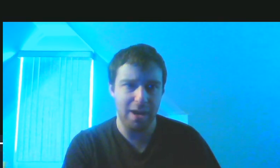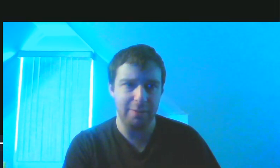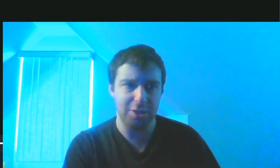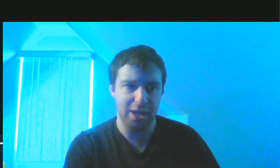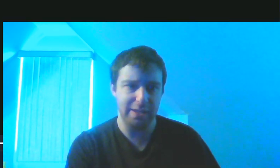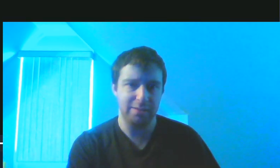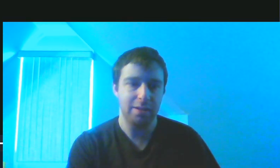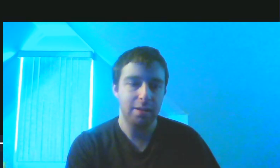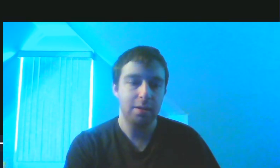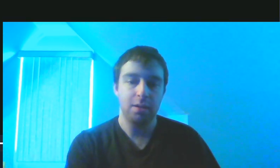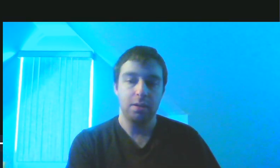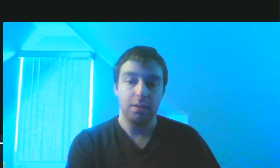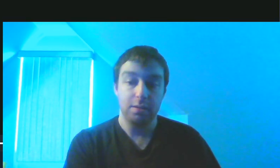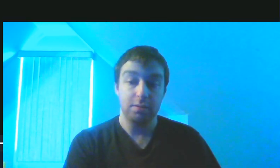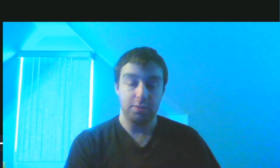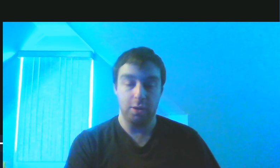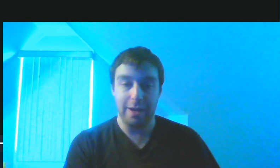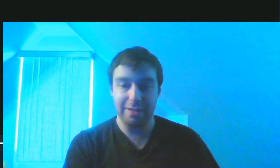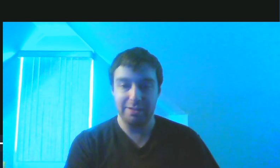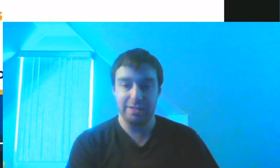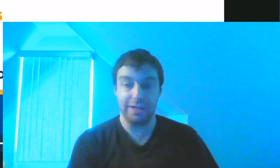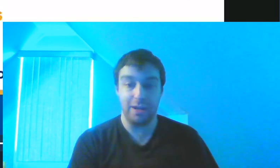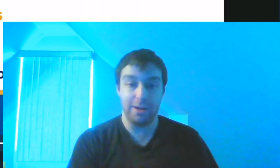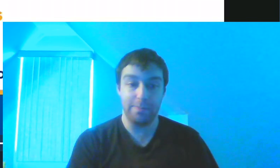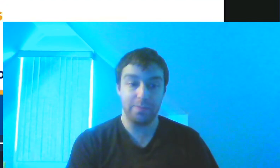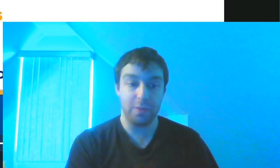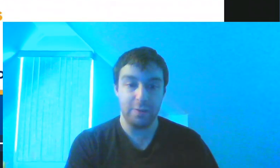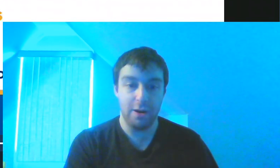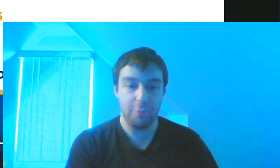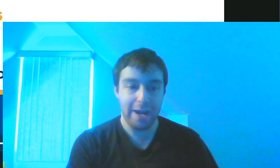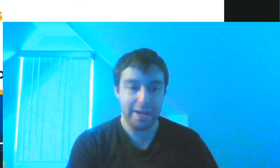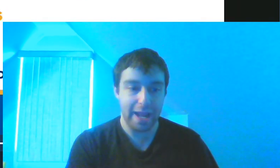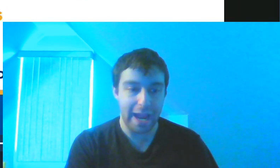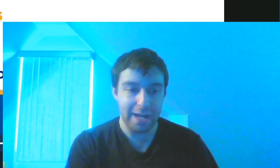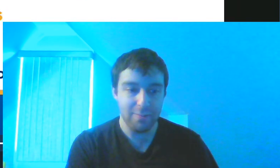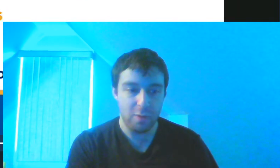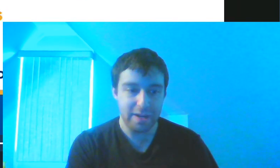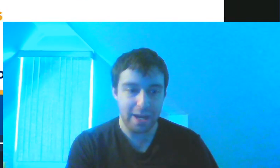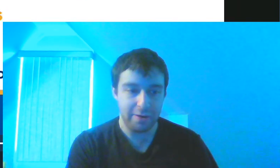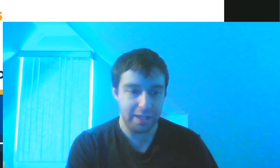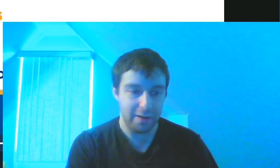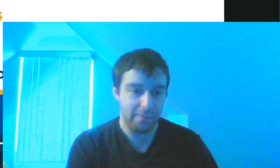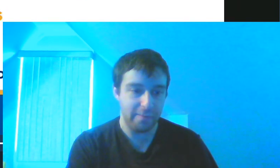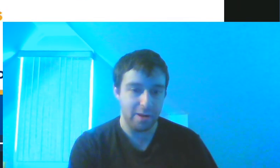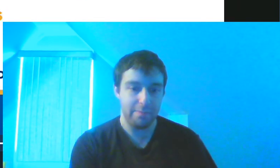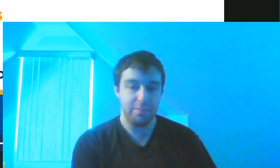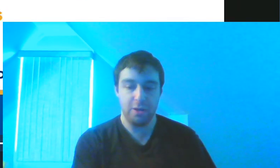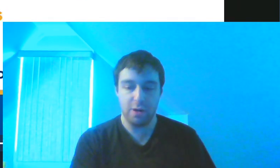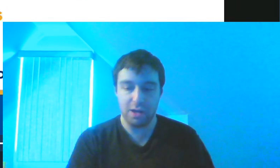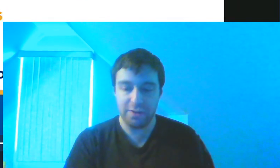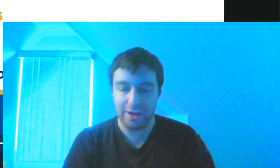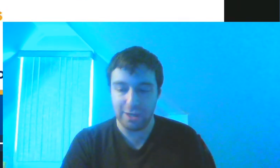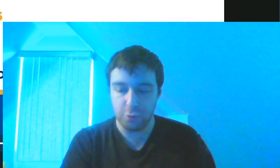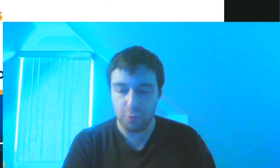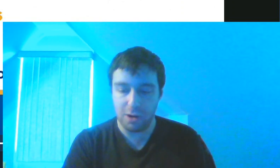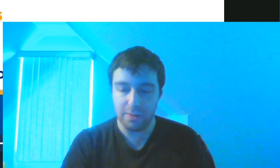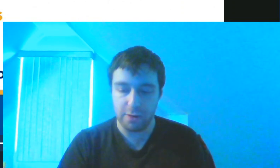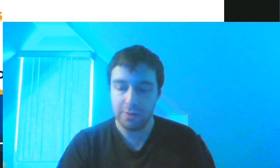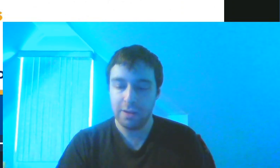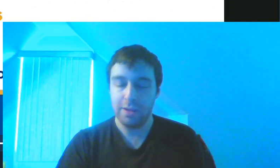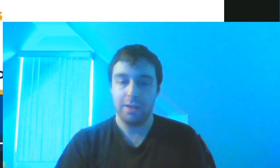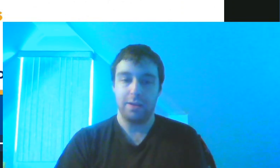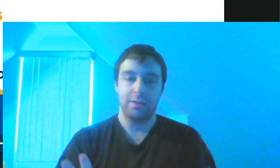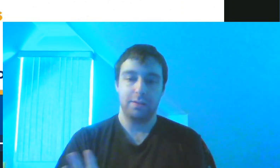Do apologize. So as I said, we are waiting any moment now to hear from New York Governor Andrew